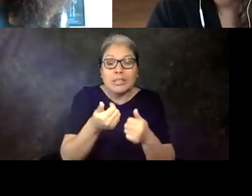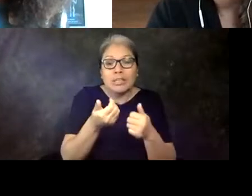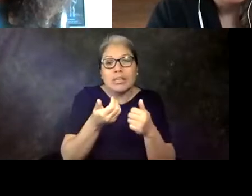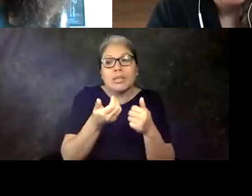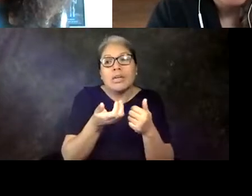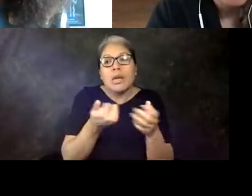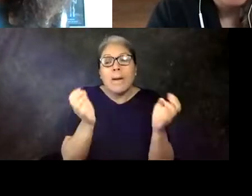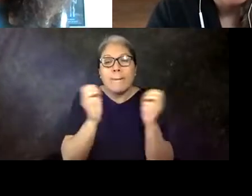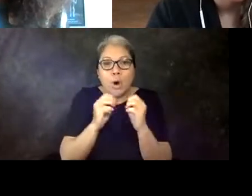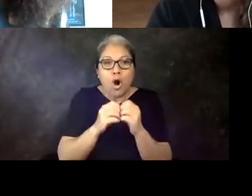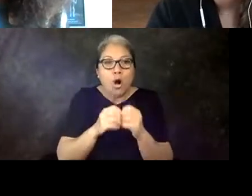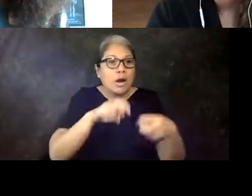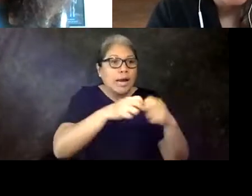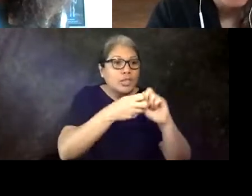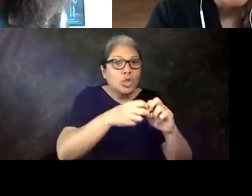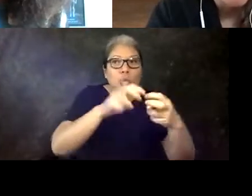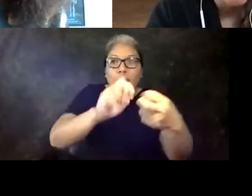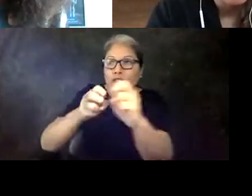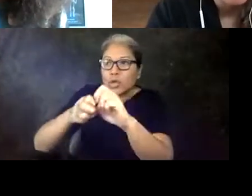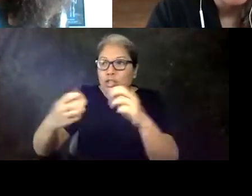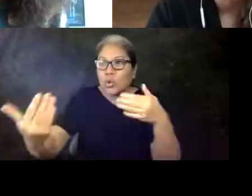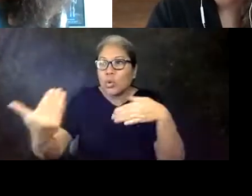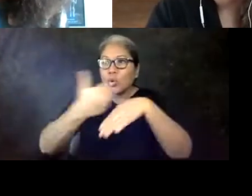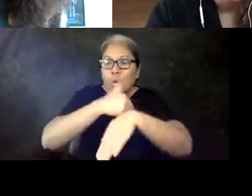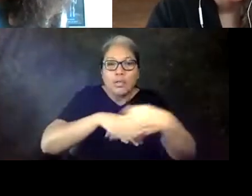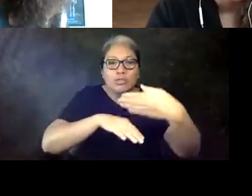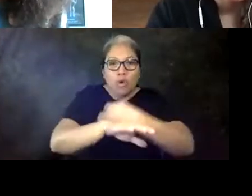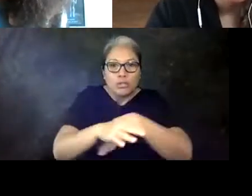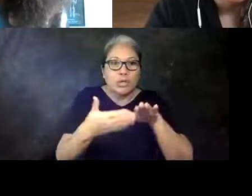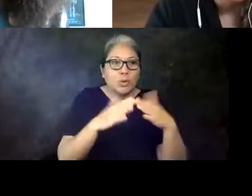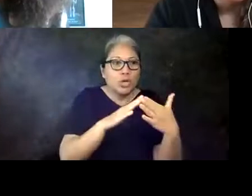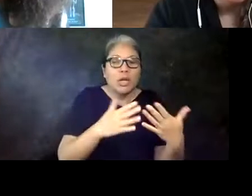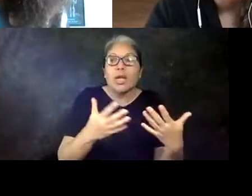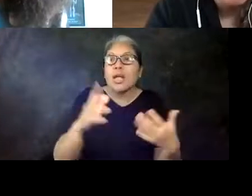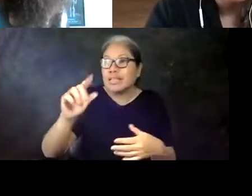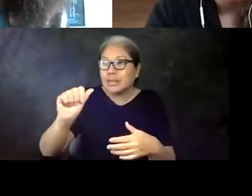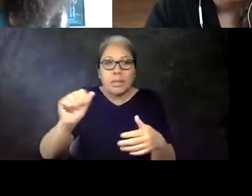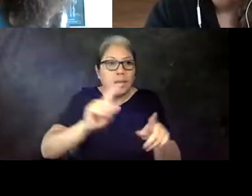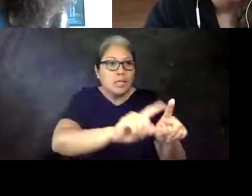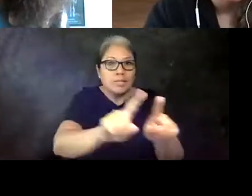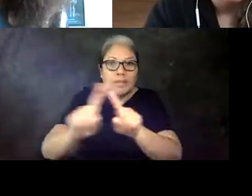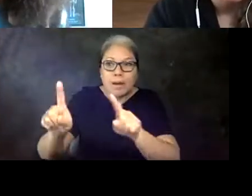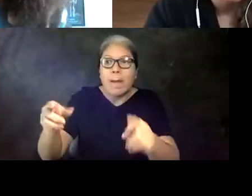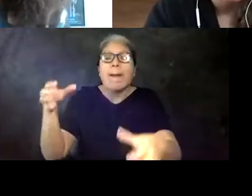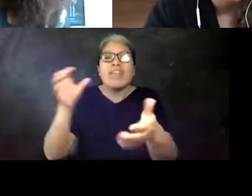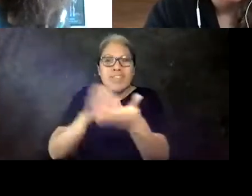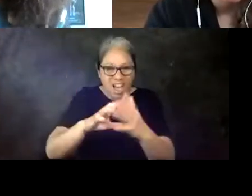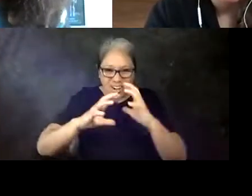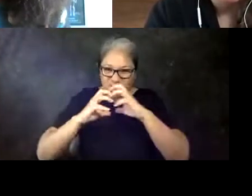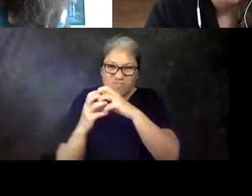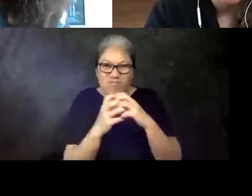cross-issue, cross-community, cross-disability power. And so anything I see that